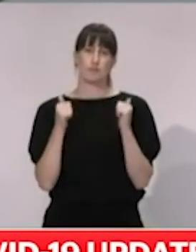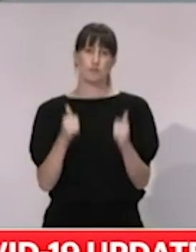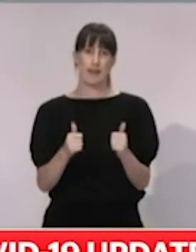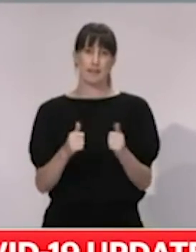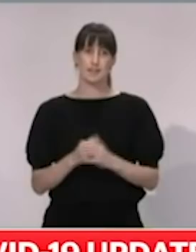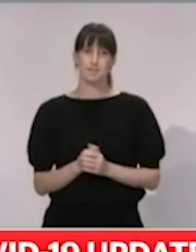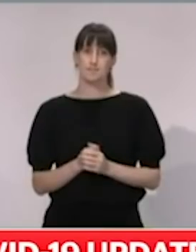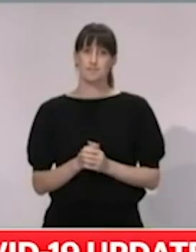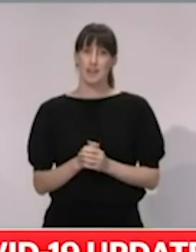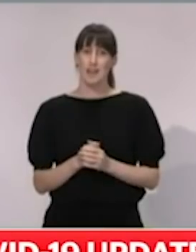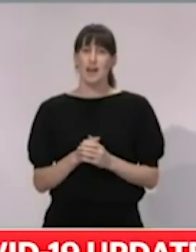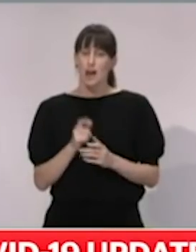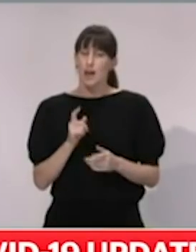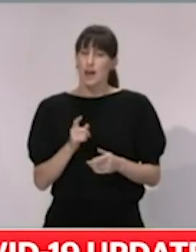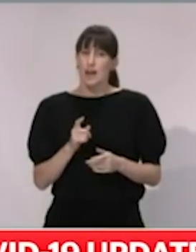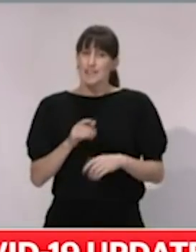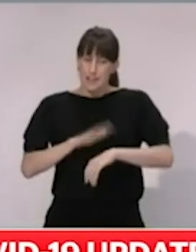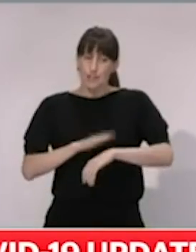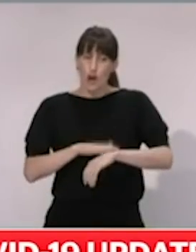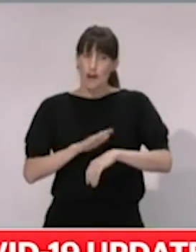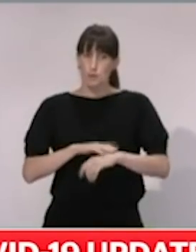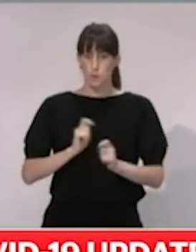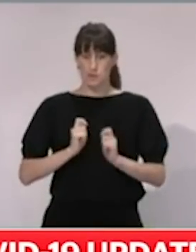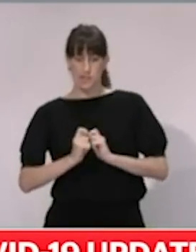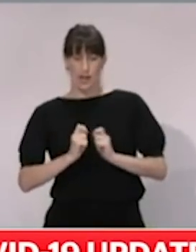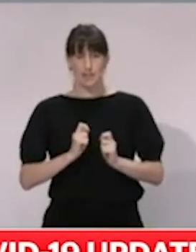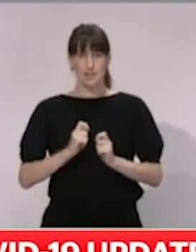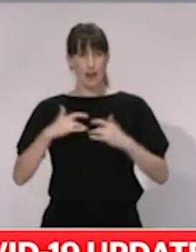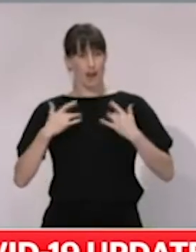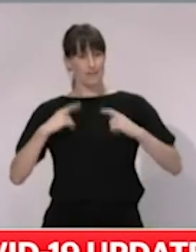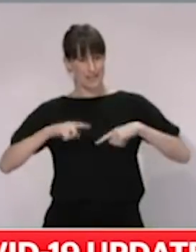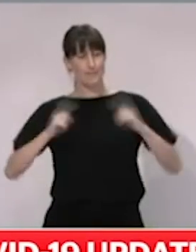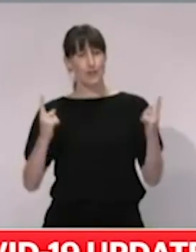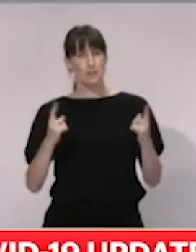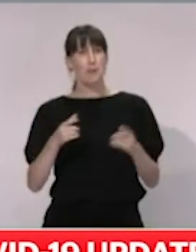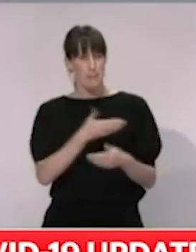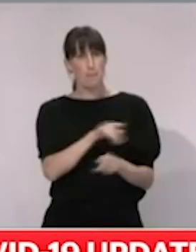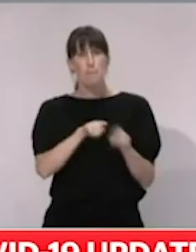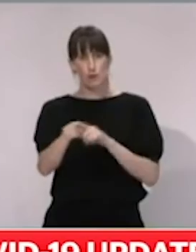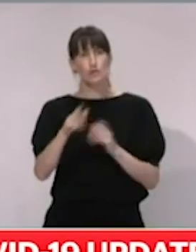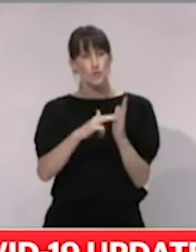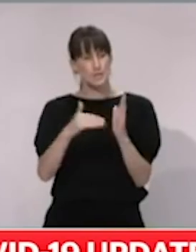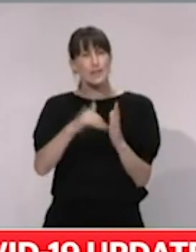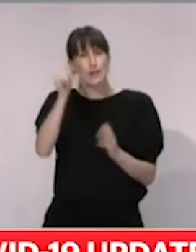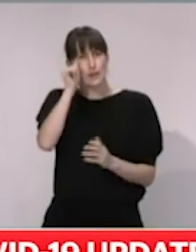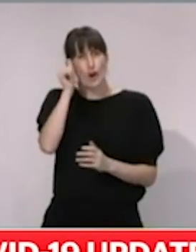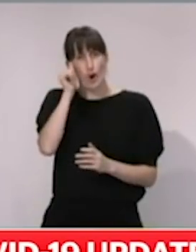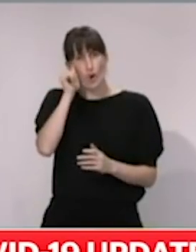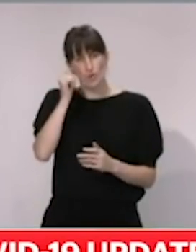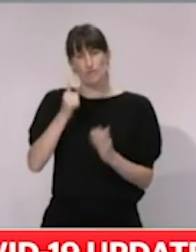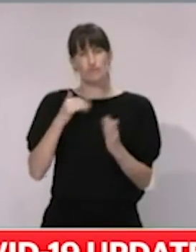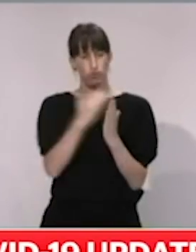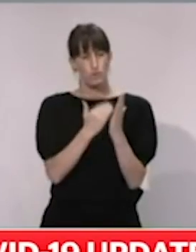New Zealanders have demonstrated that they understand what is expected of them. Overall, in Alert Level 2, the number of